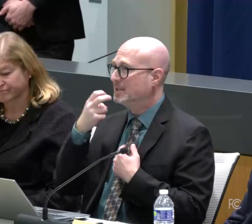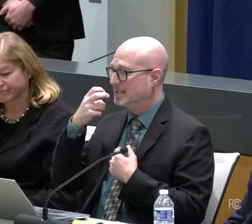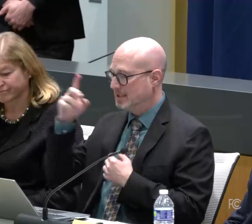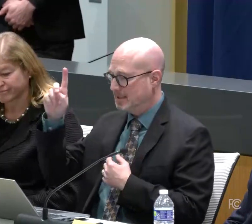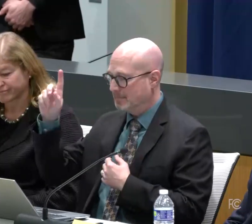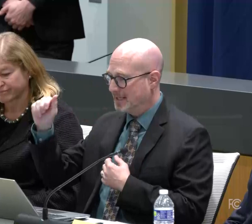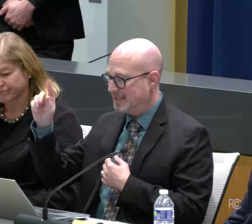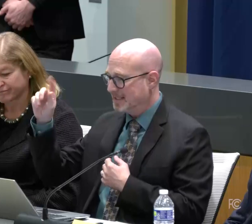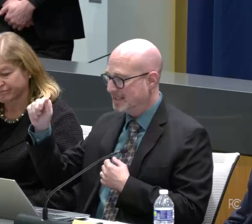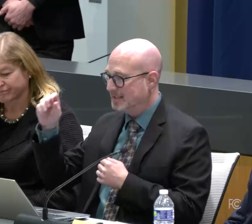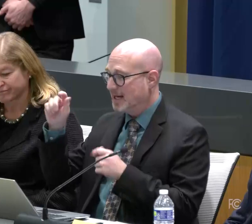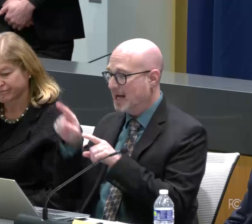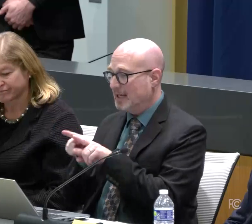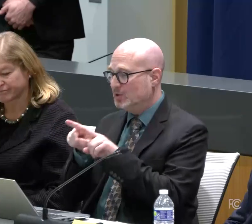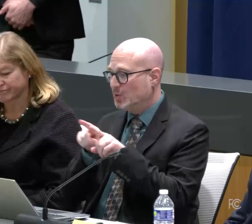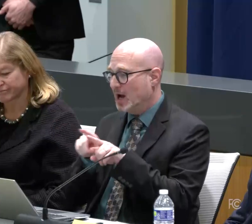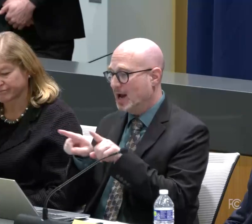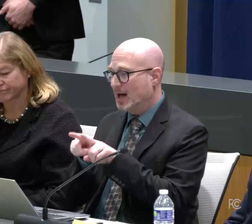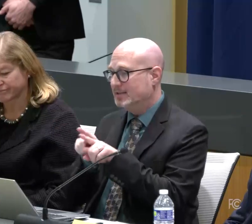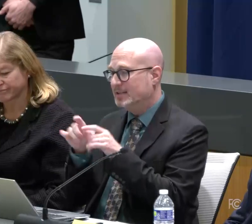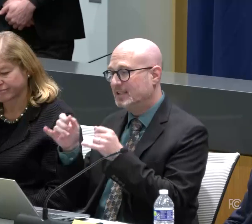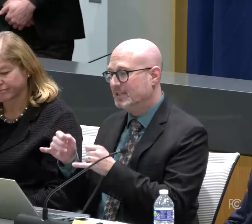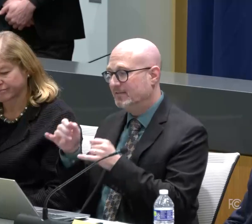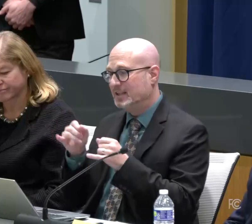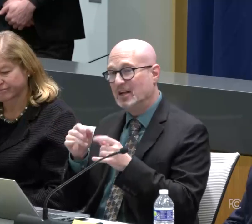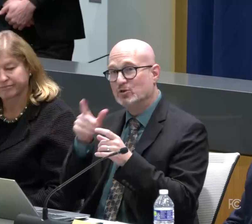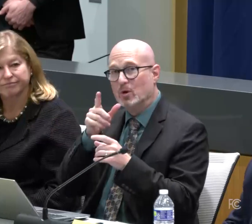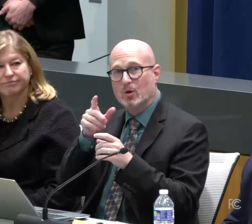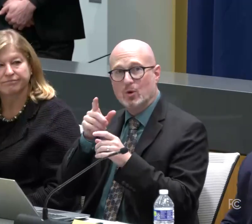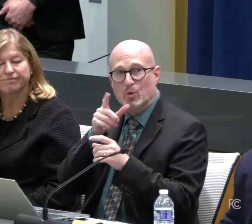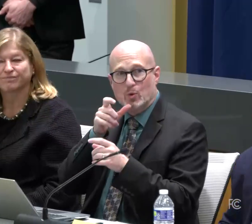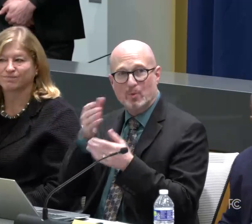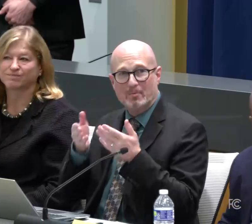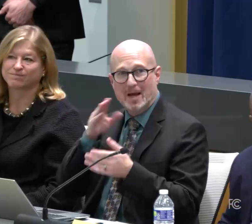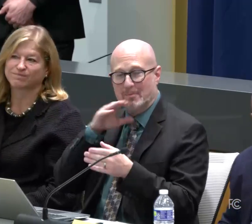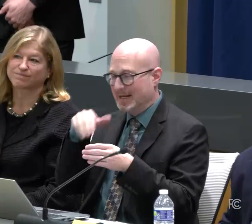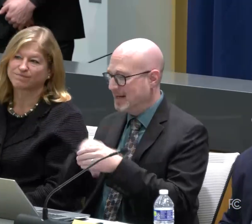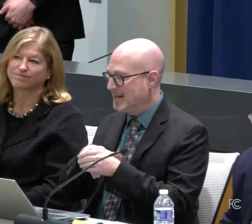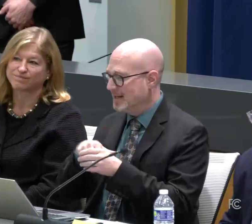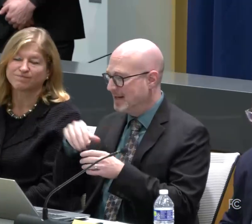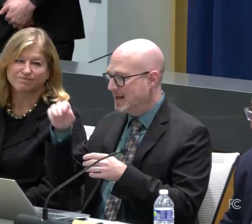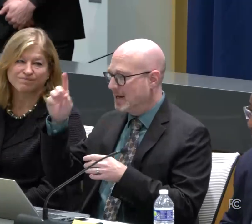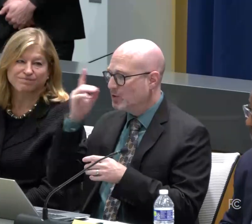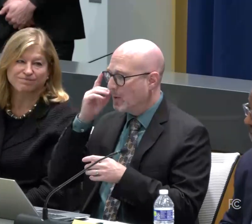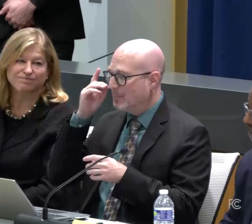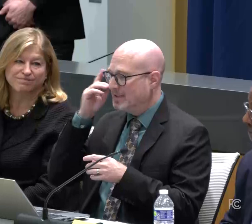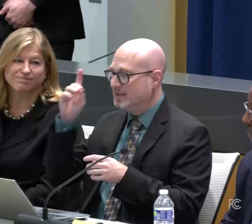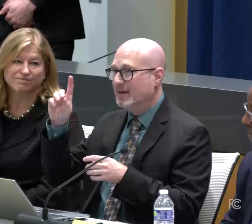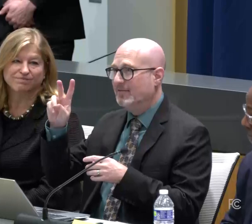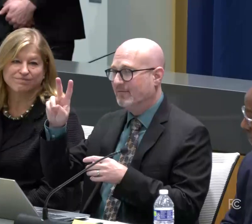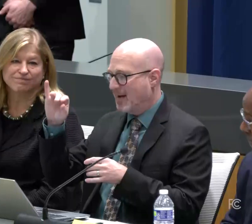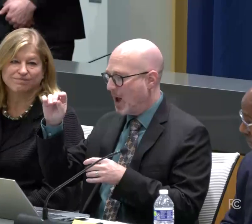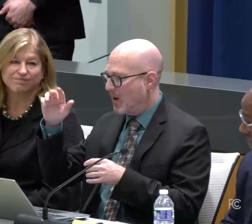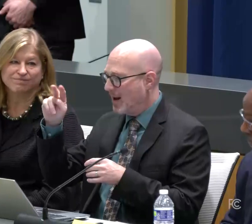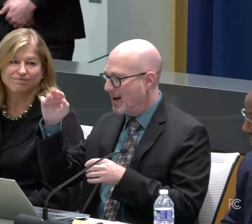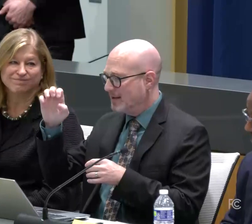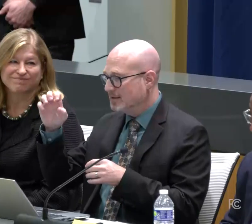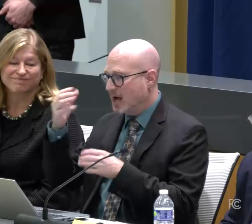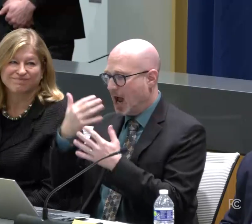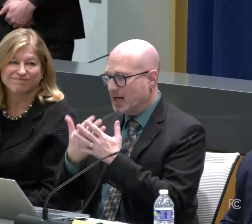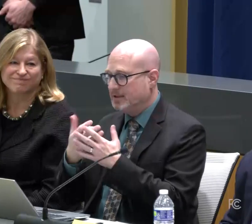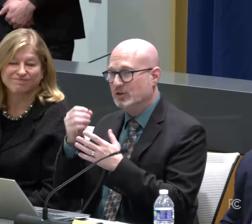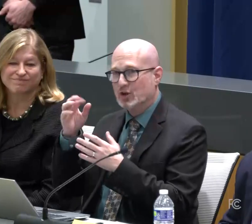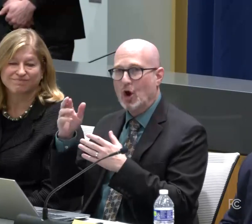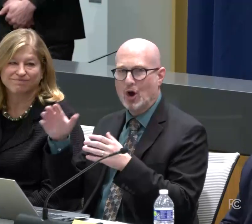hearing, or have a speech disability, as well as individuals who may be in a